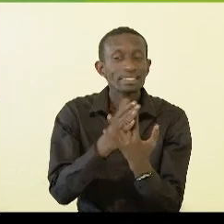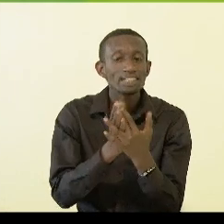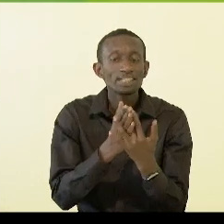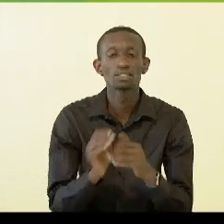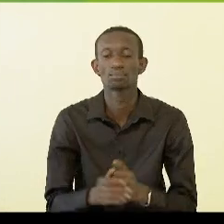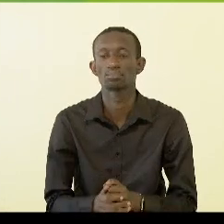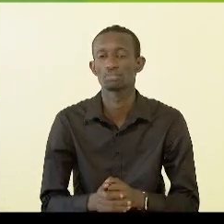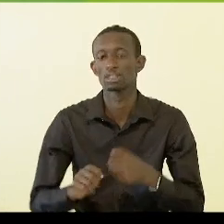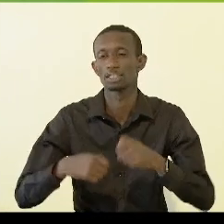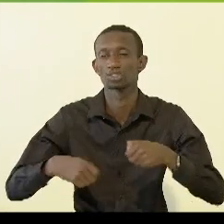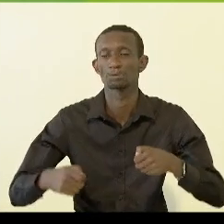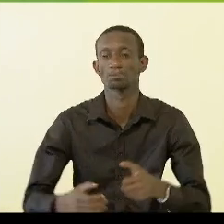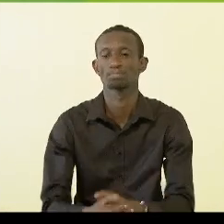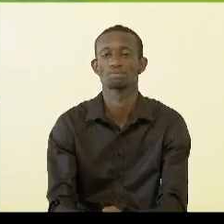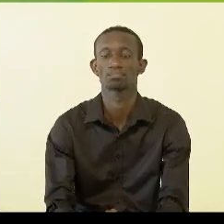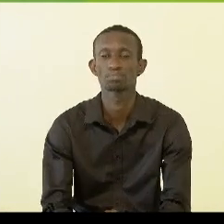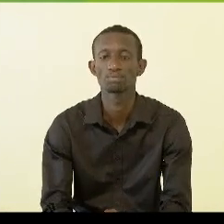Neutralization reaction.